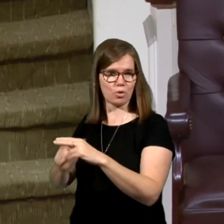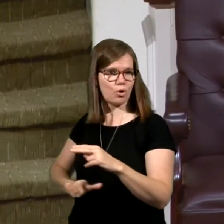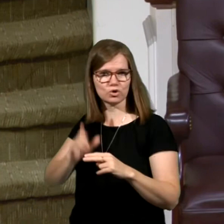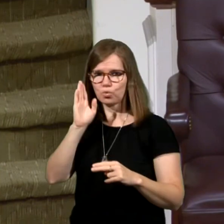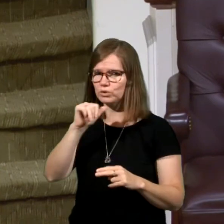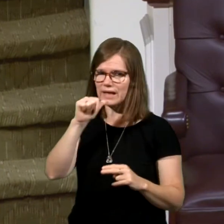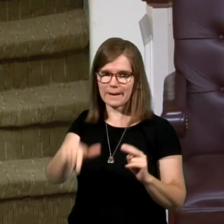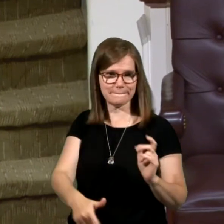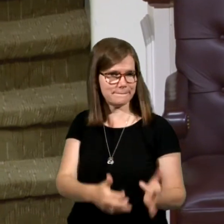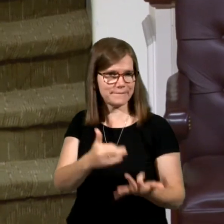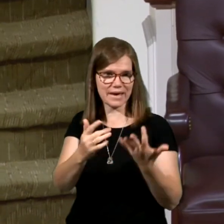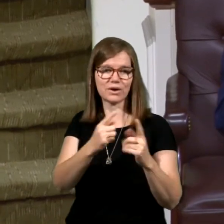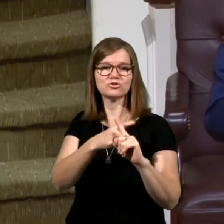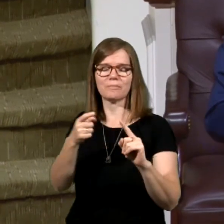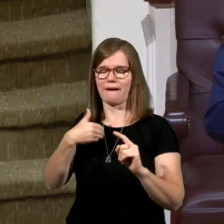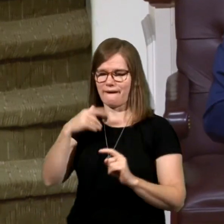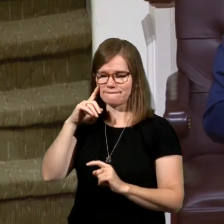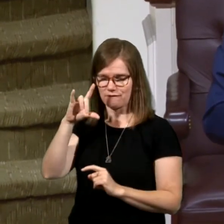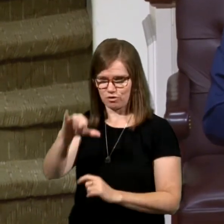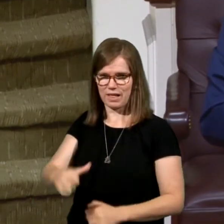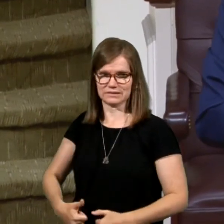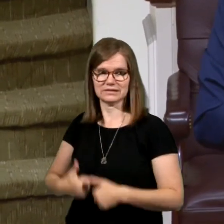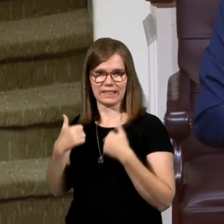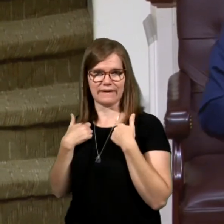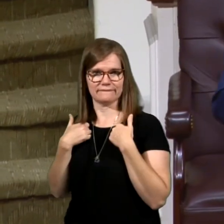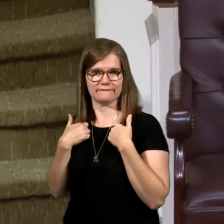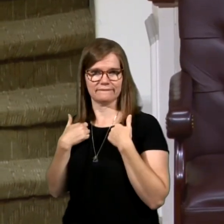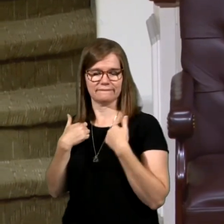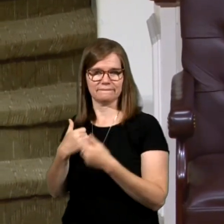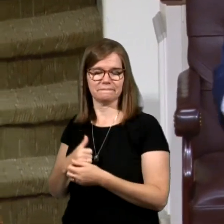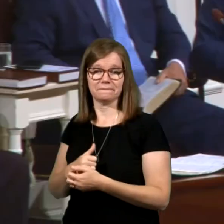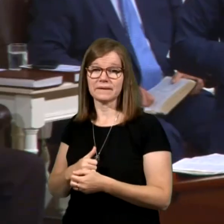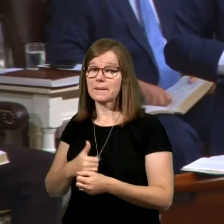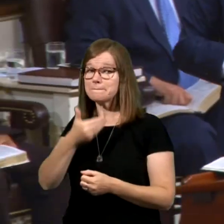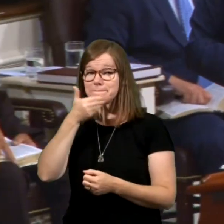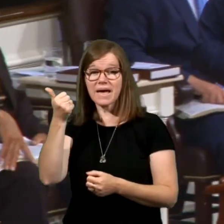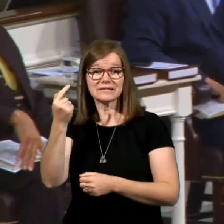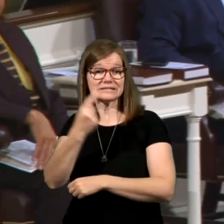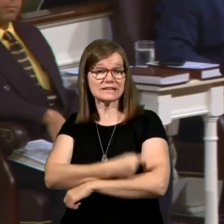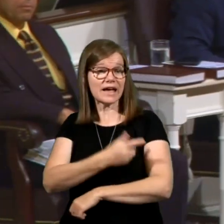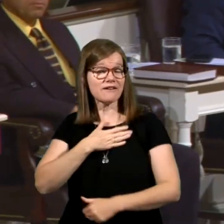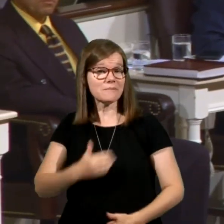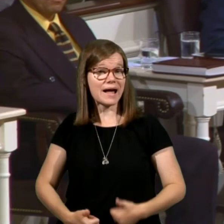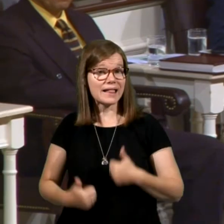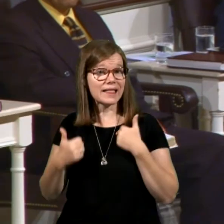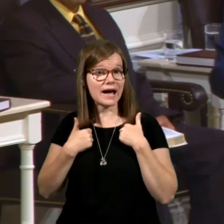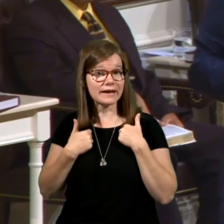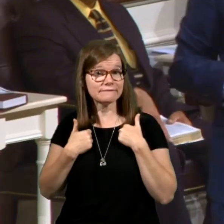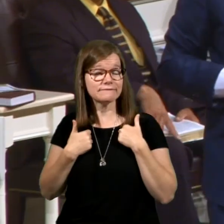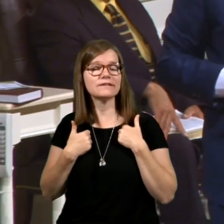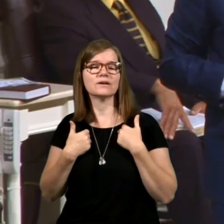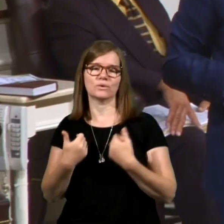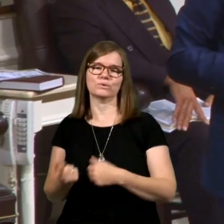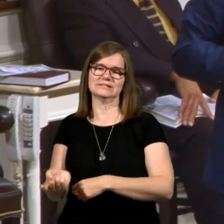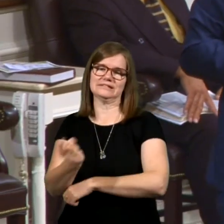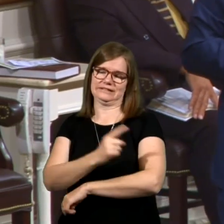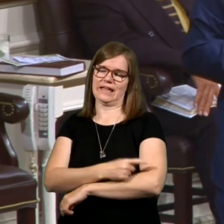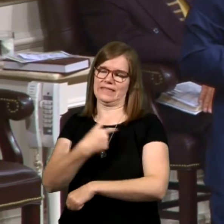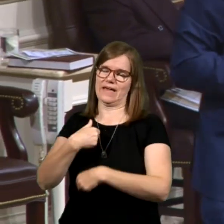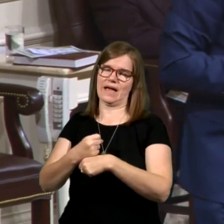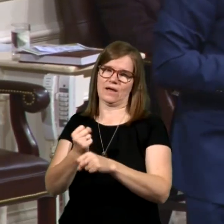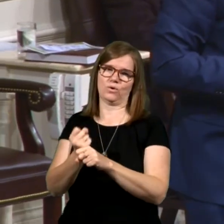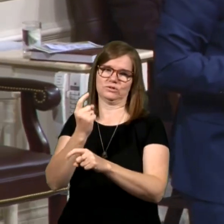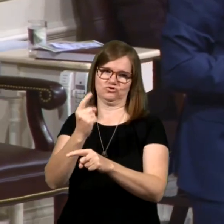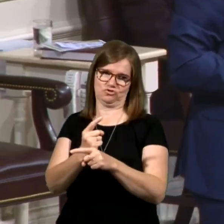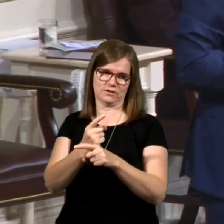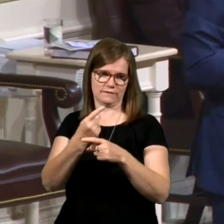but have everlasting life. The best day in my life was the day that I was sanctified, I was justified.